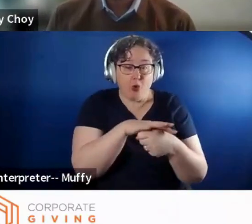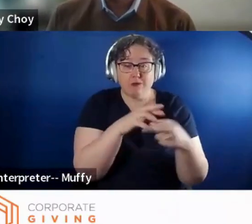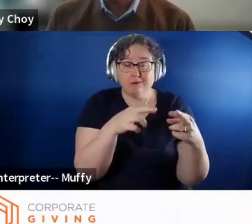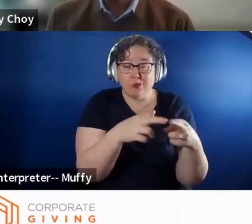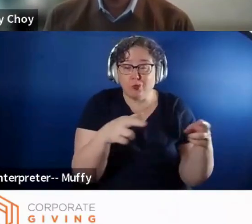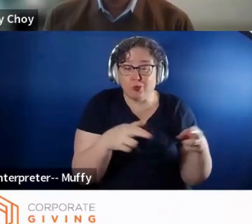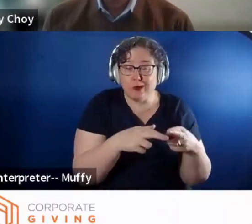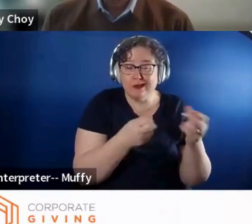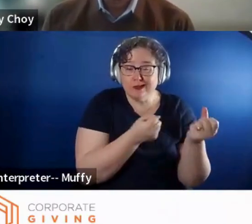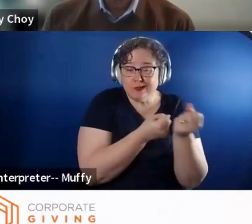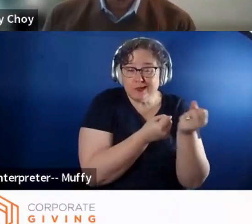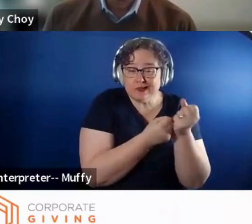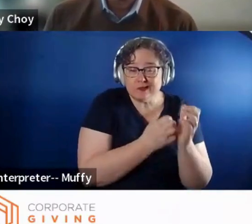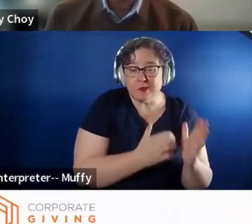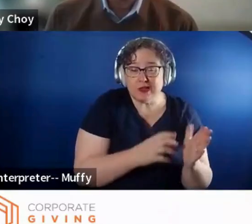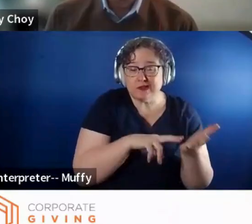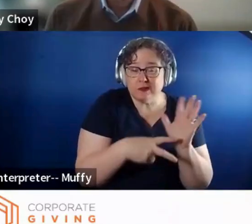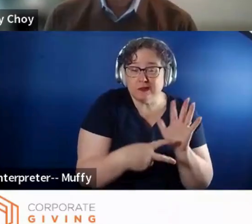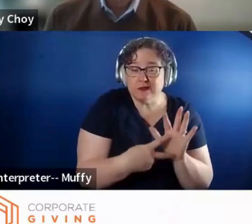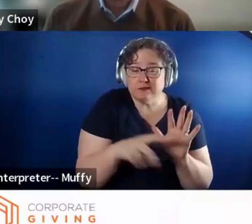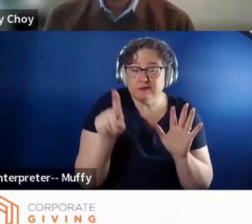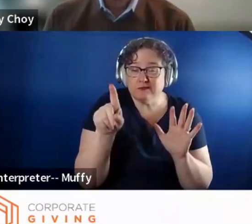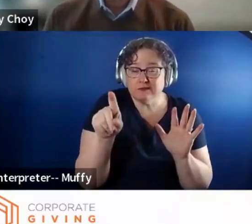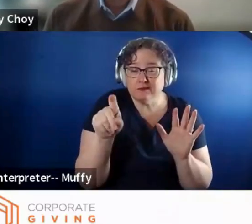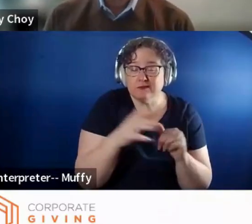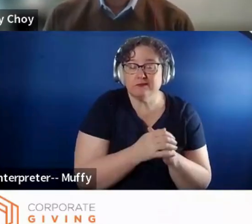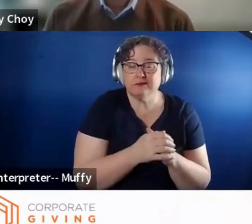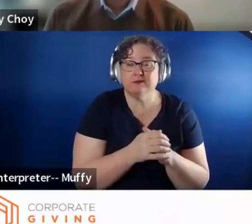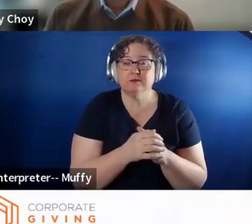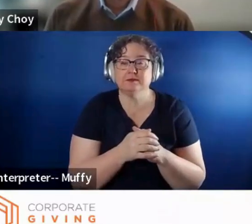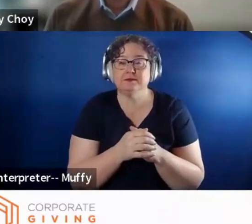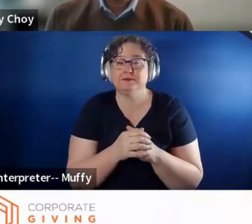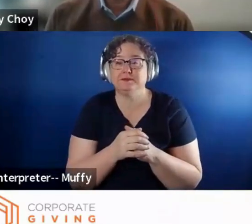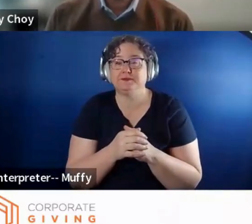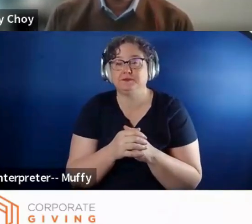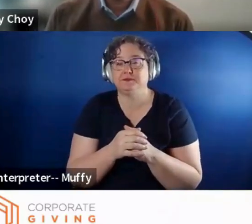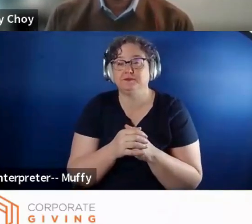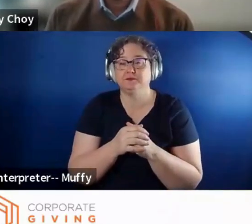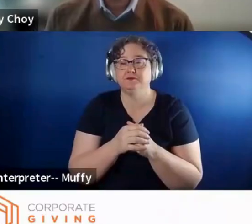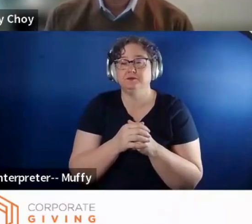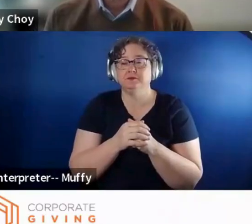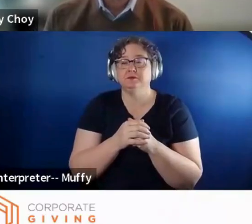little bit more about kind of what you've learned related to logo soup.